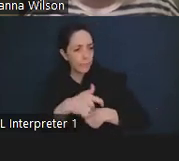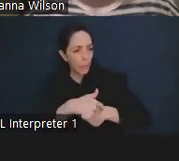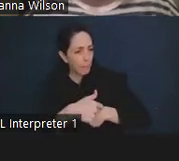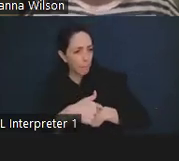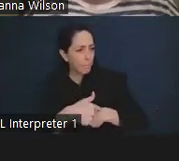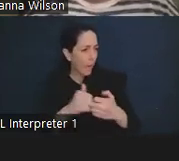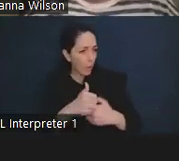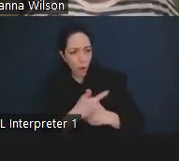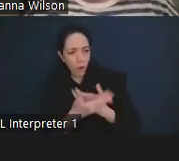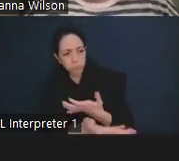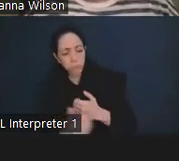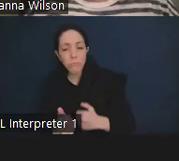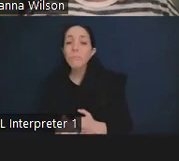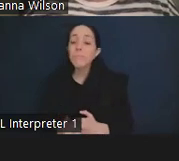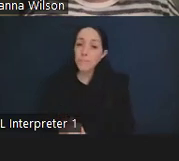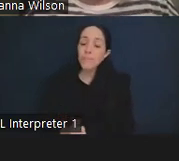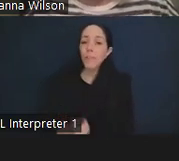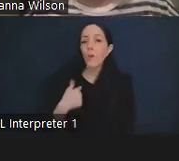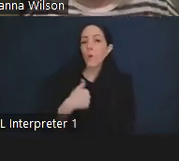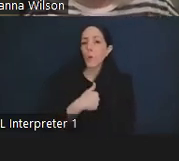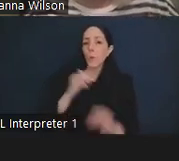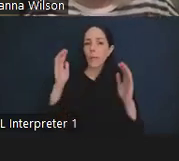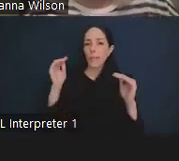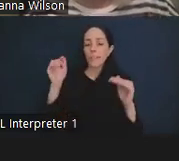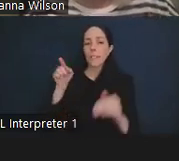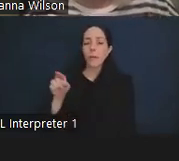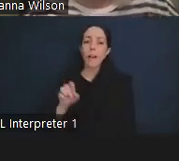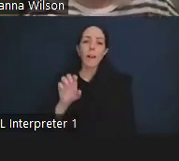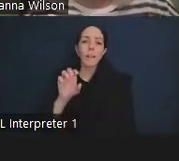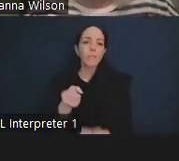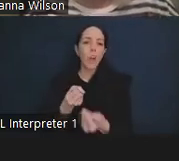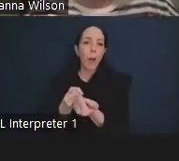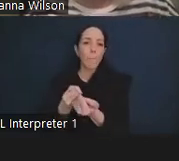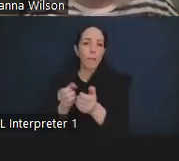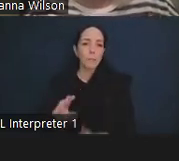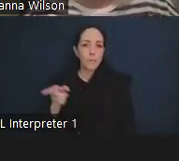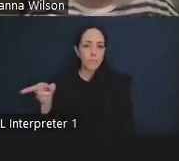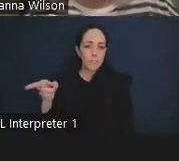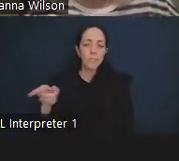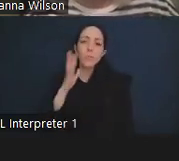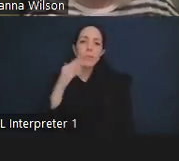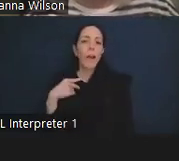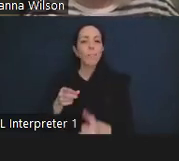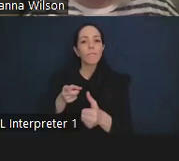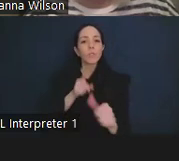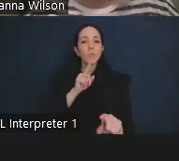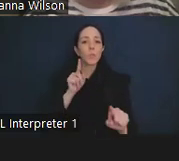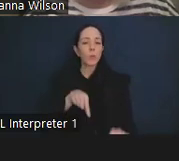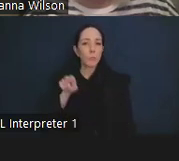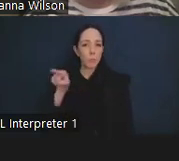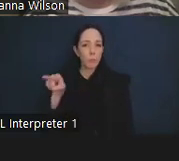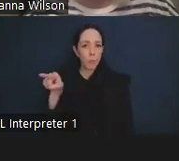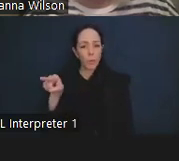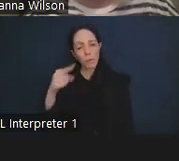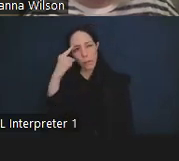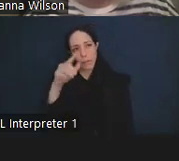together? So we expect the Ombuds to have the first report that they would, that falls